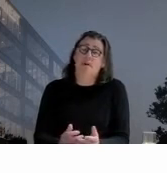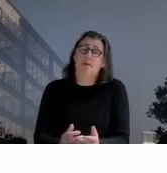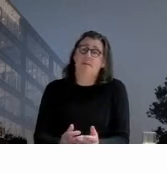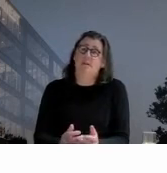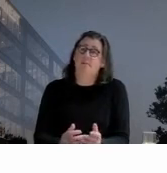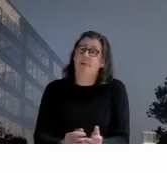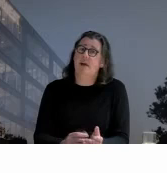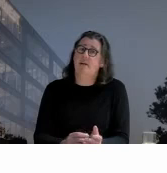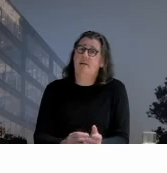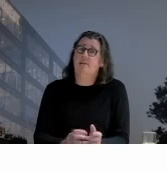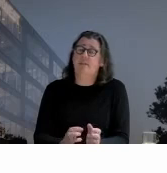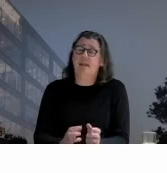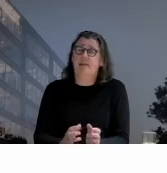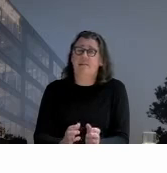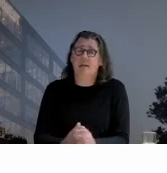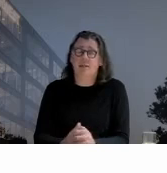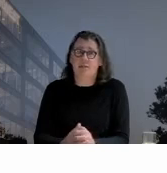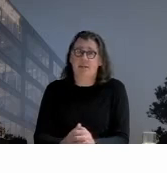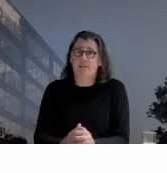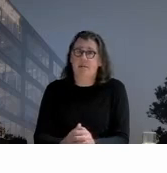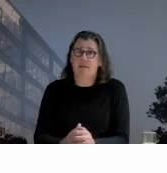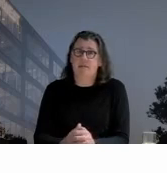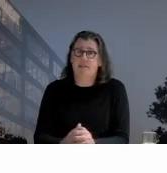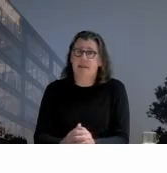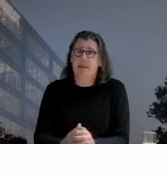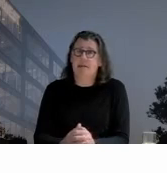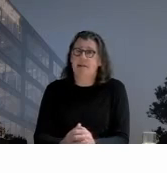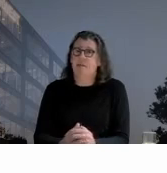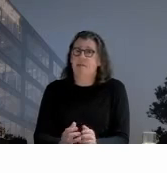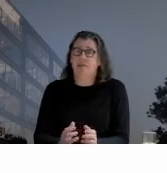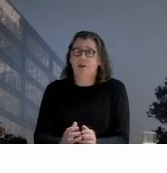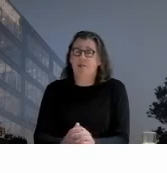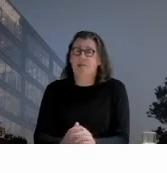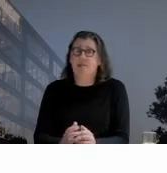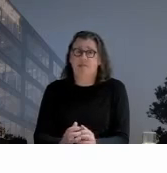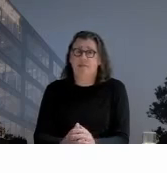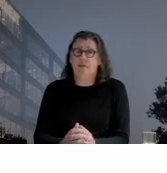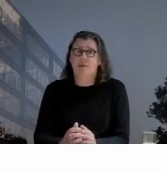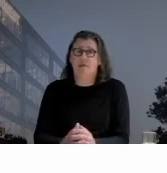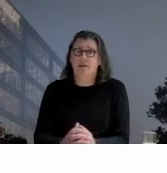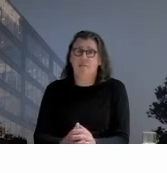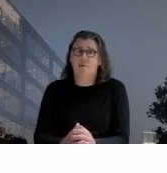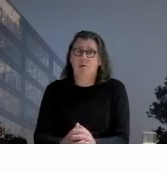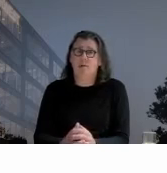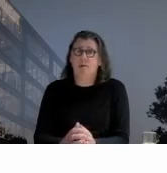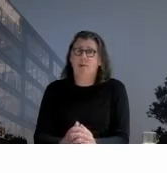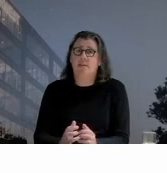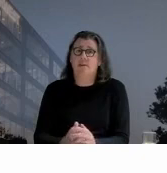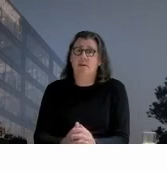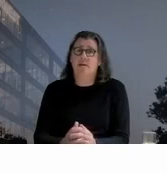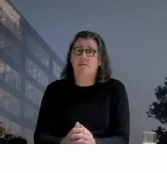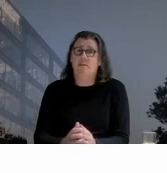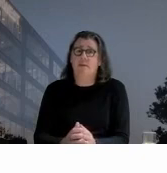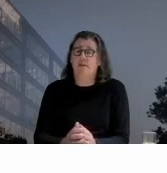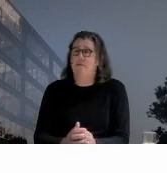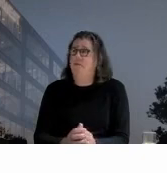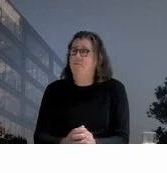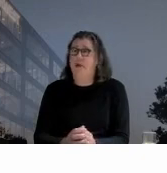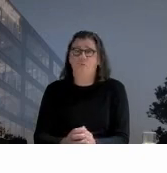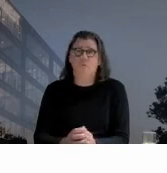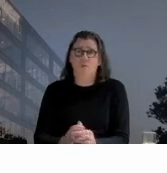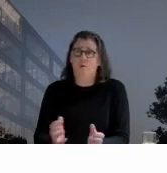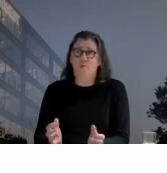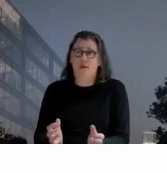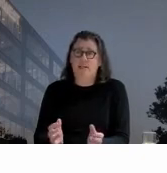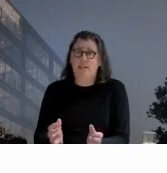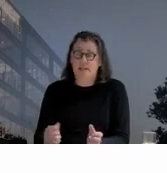was minimized in terms of area to get Section J compliance today, but the context is really, really important. The greening of the grid